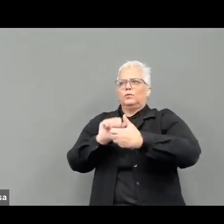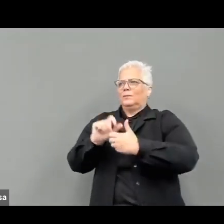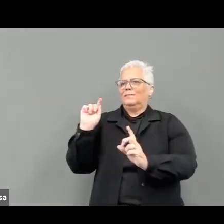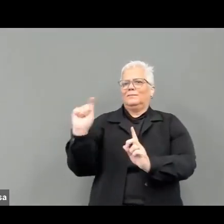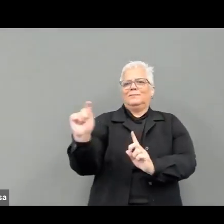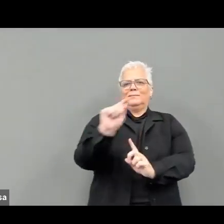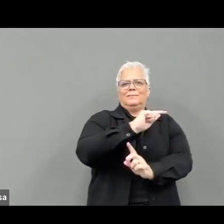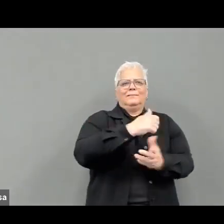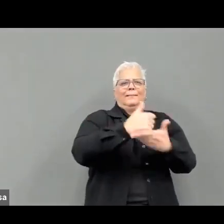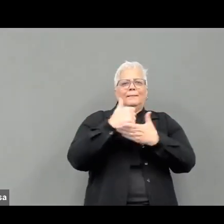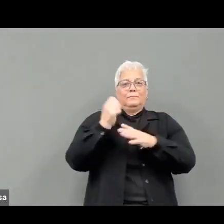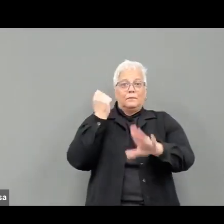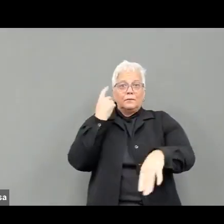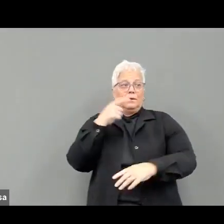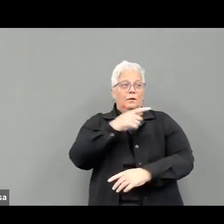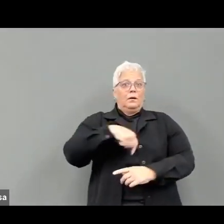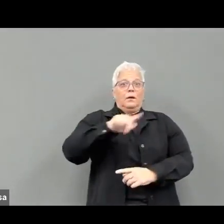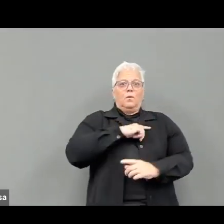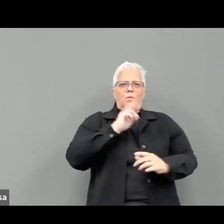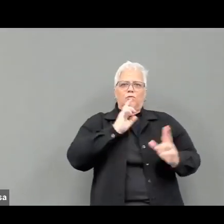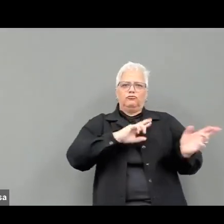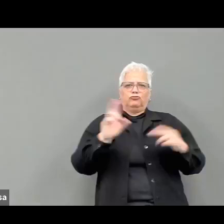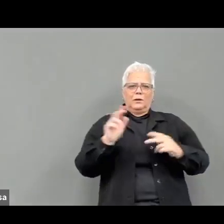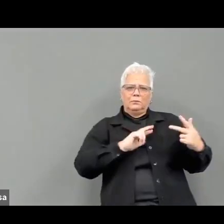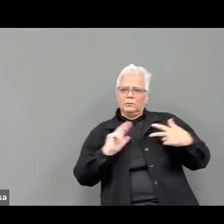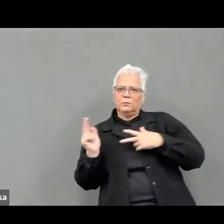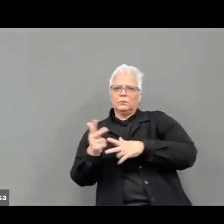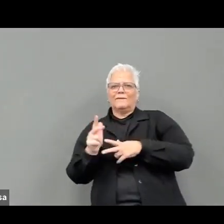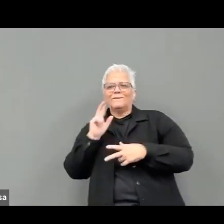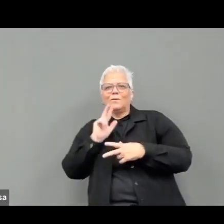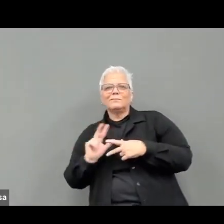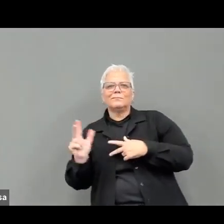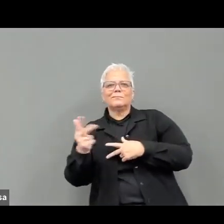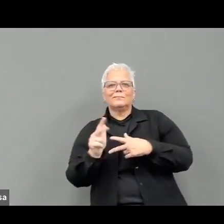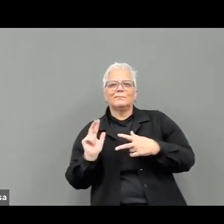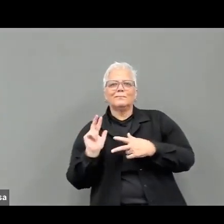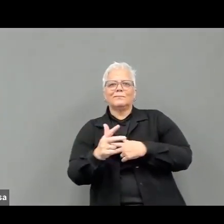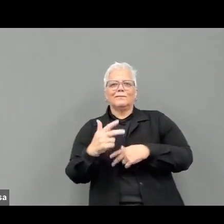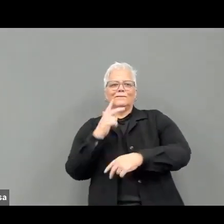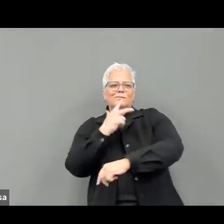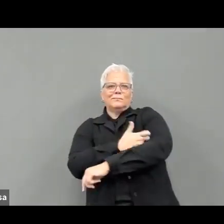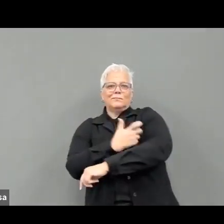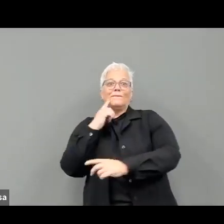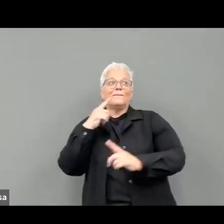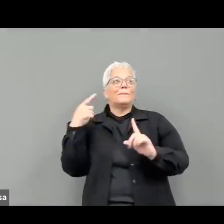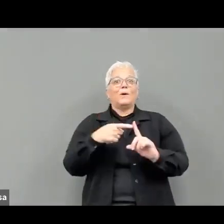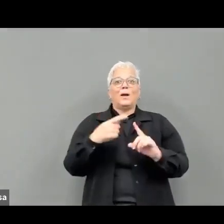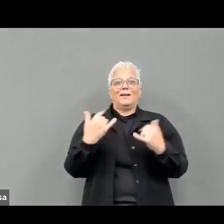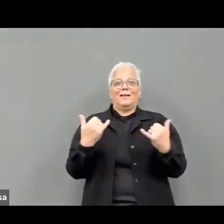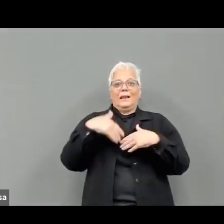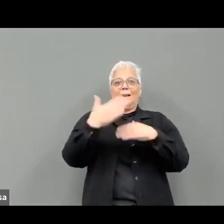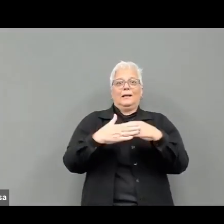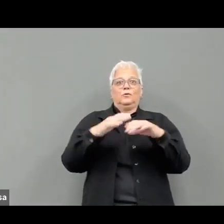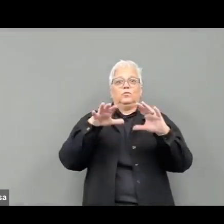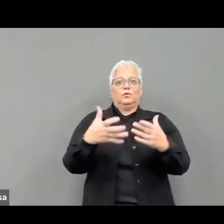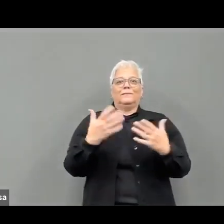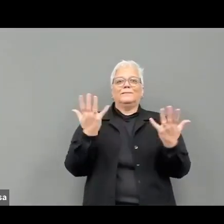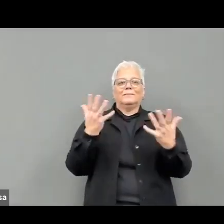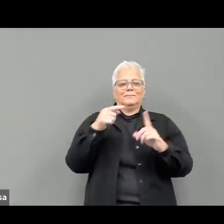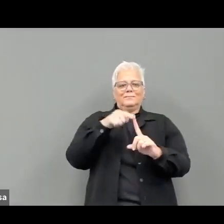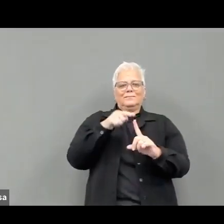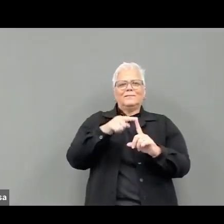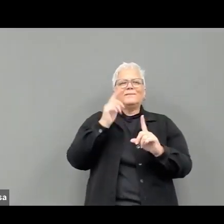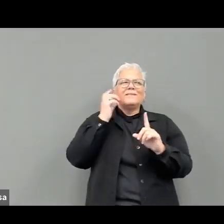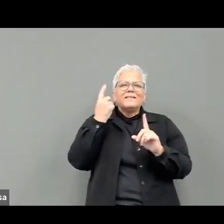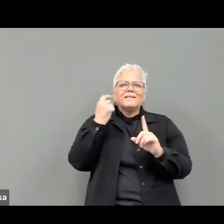County residents, teachers and staff who are age 65 and older, licensed long-term care facilities who are not registered under the federal